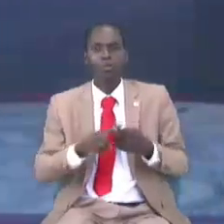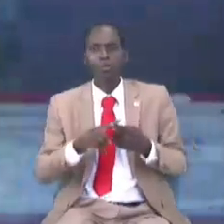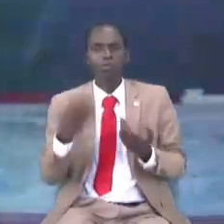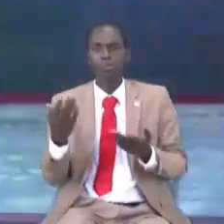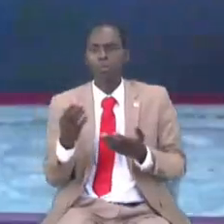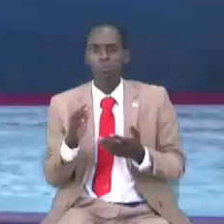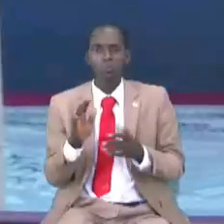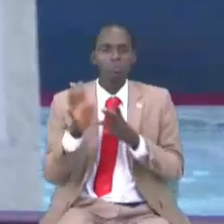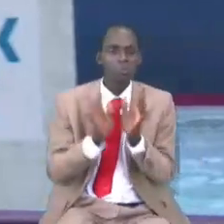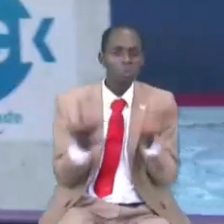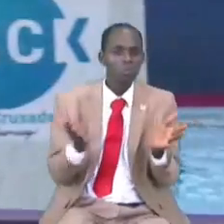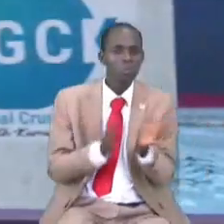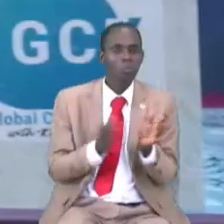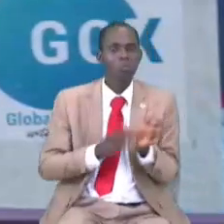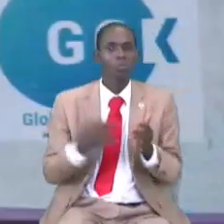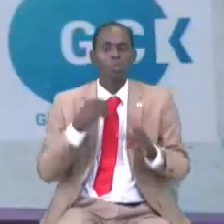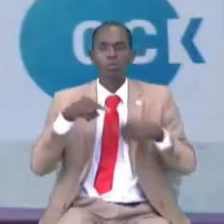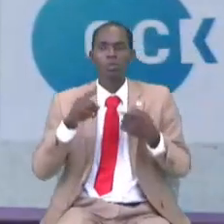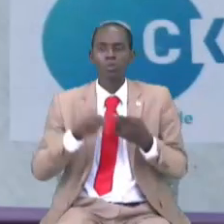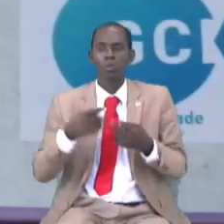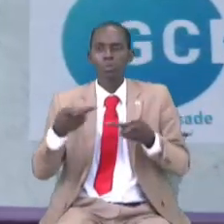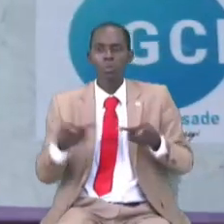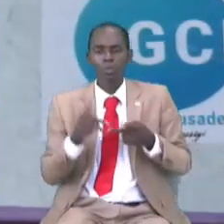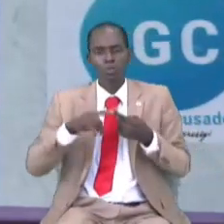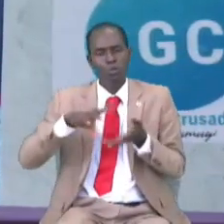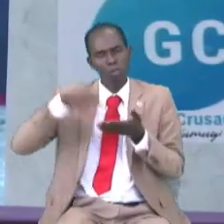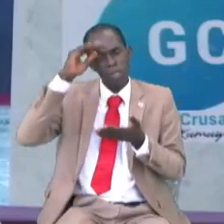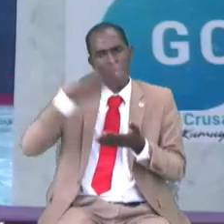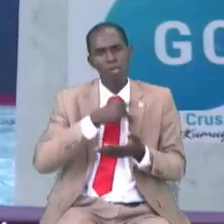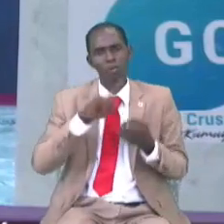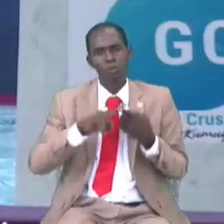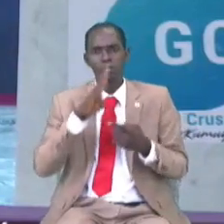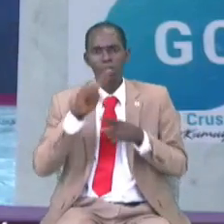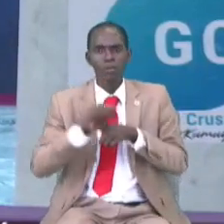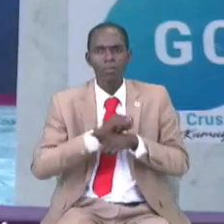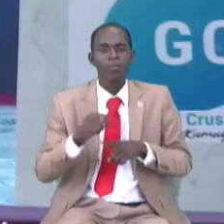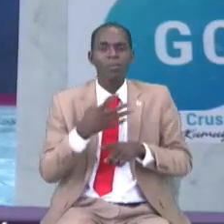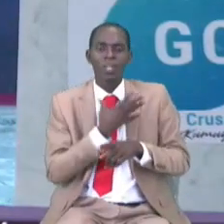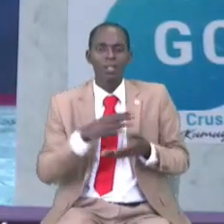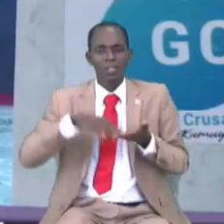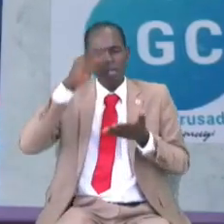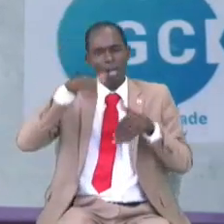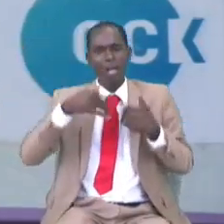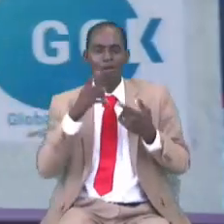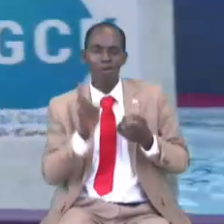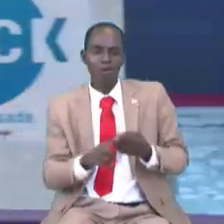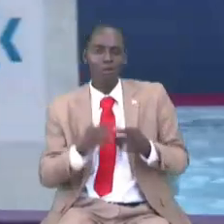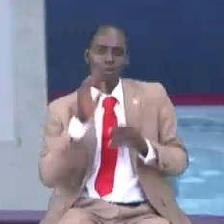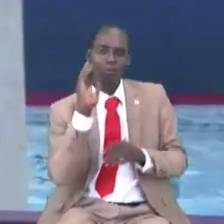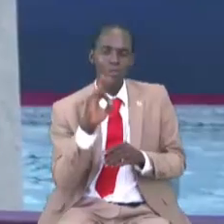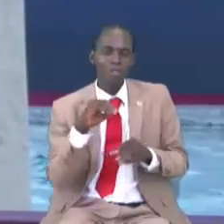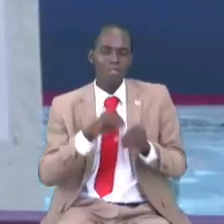in such a coordinated, organized way that everyone should reason through and accept.